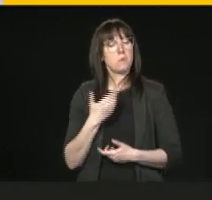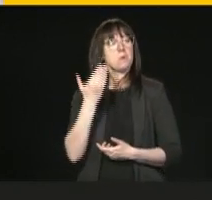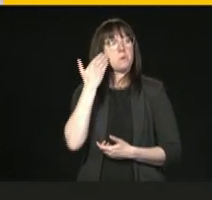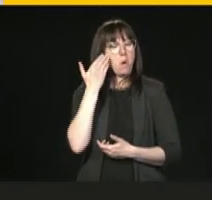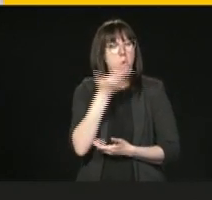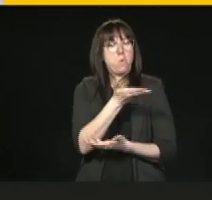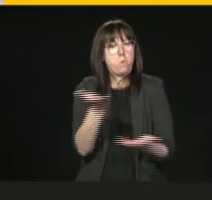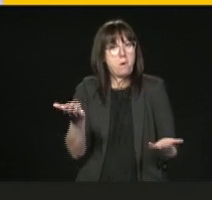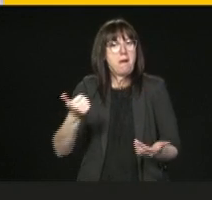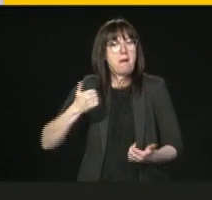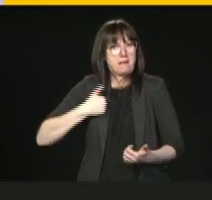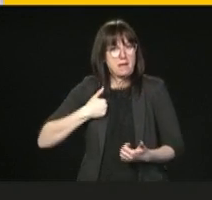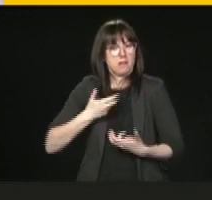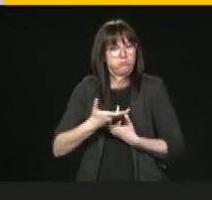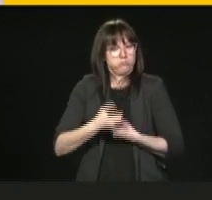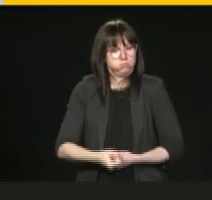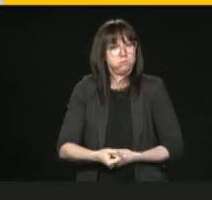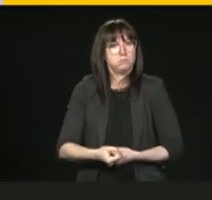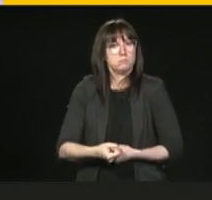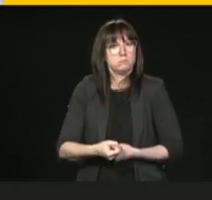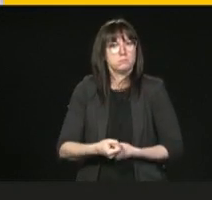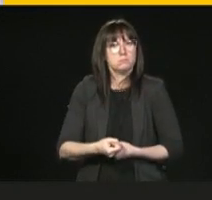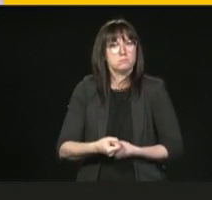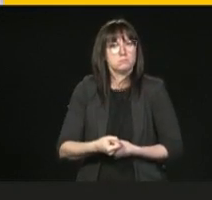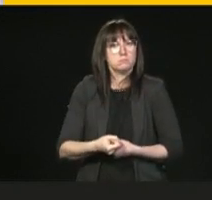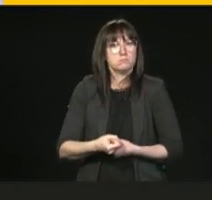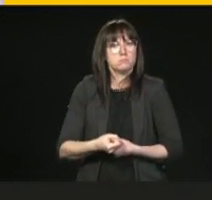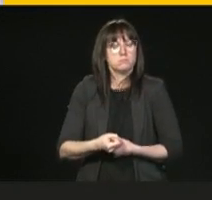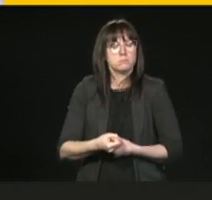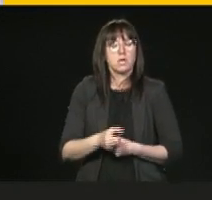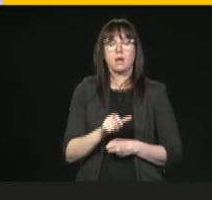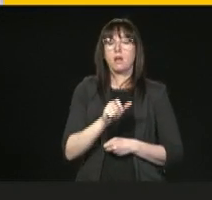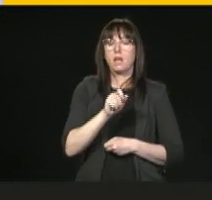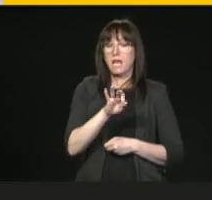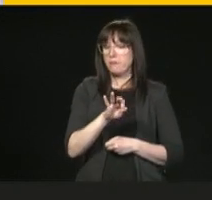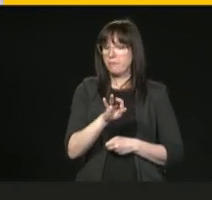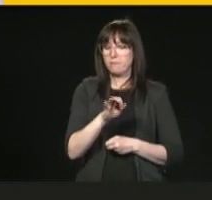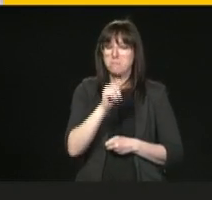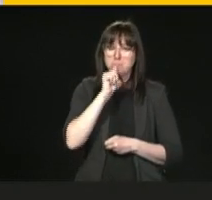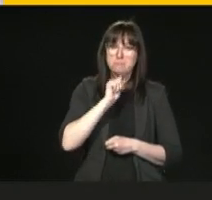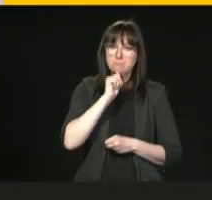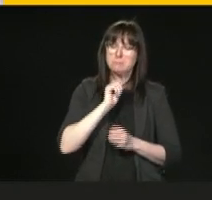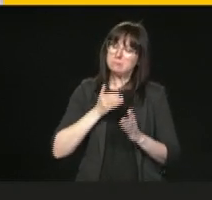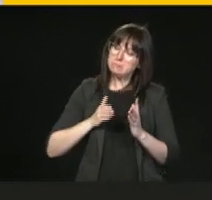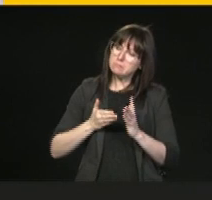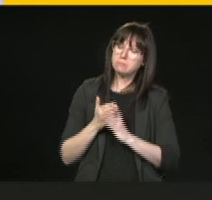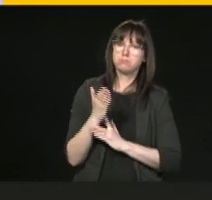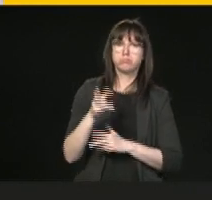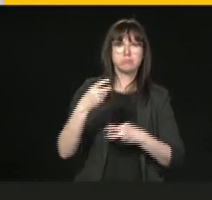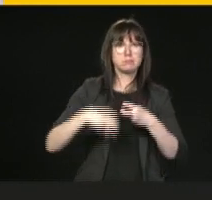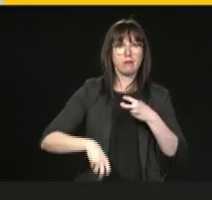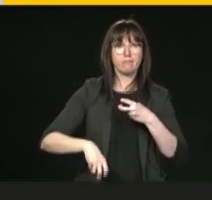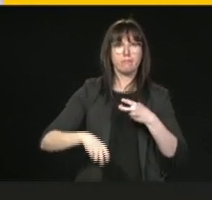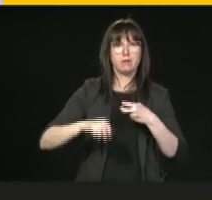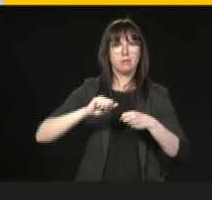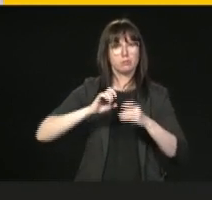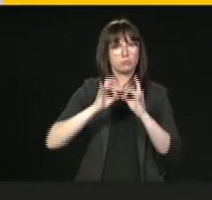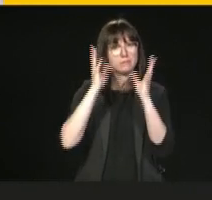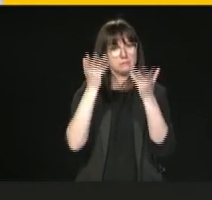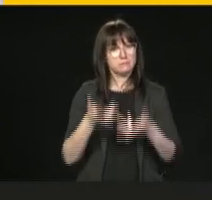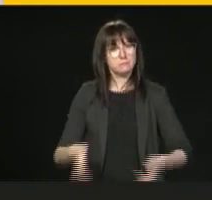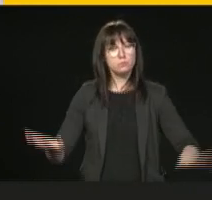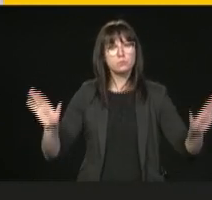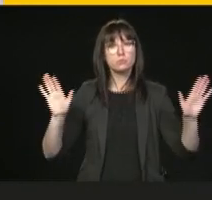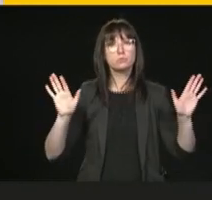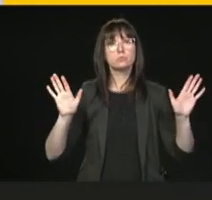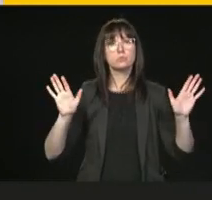about Canada's ability to survive. And we know that if we can come through this difficult period